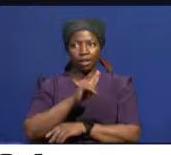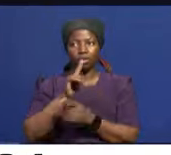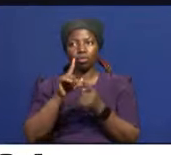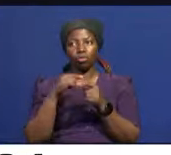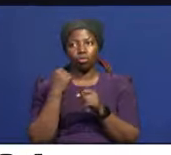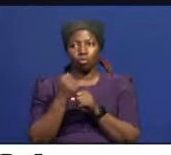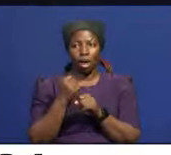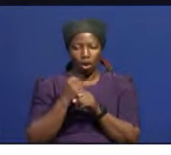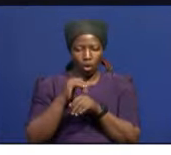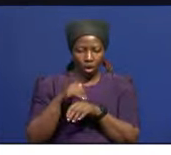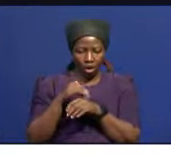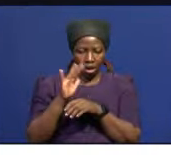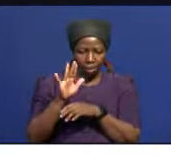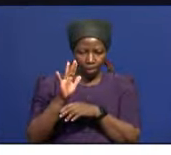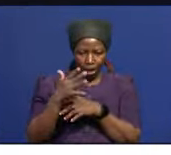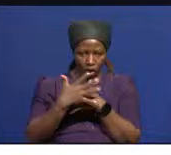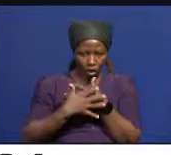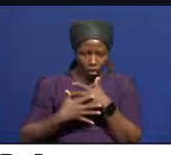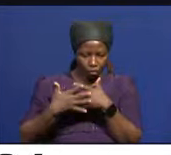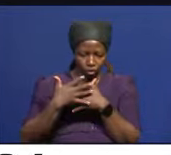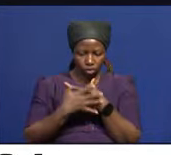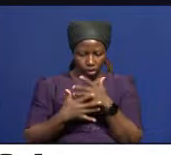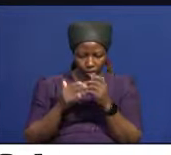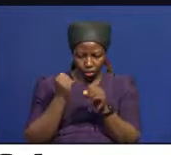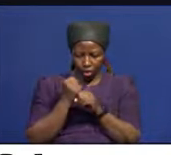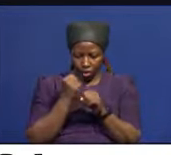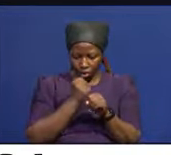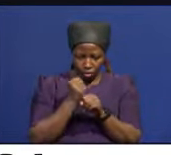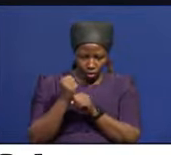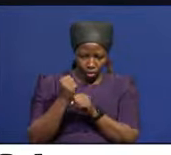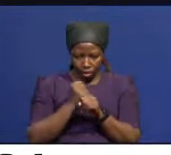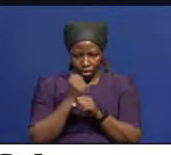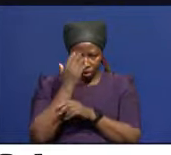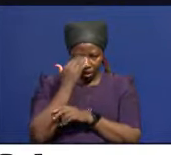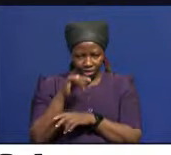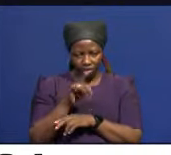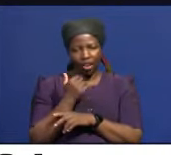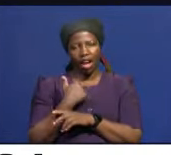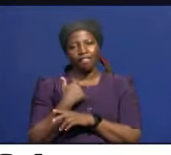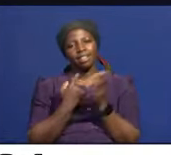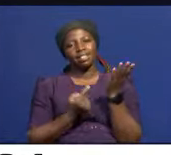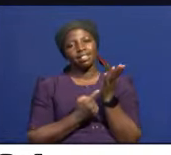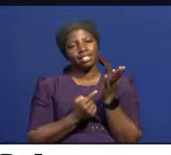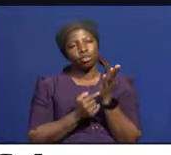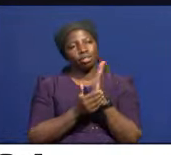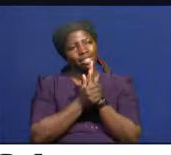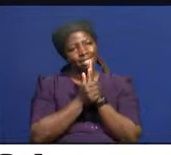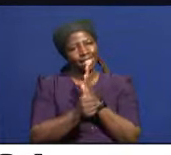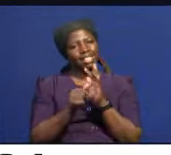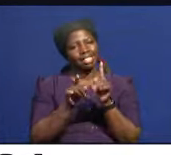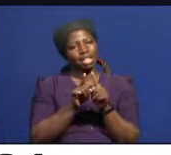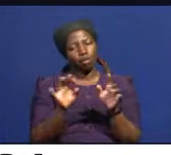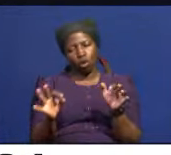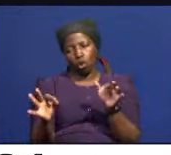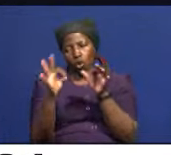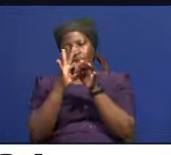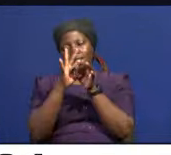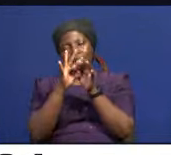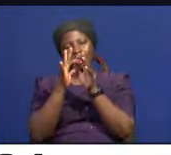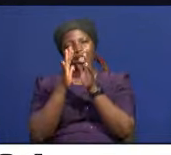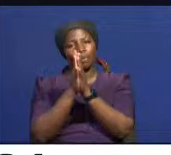to work on his computer because he has digital skills and has been connected to a digital